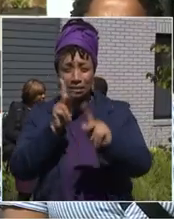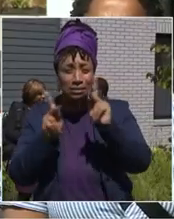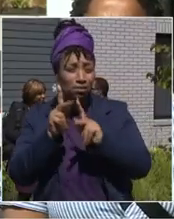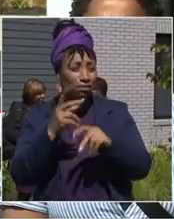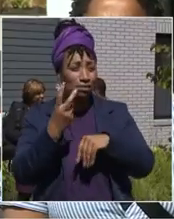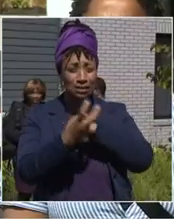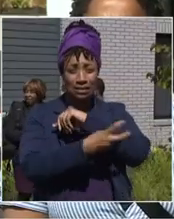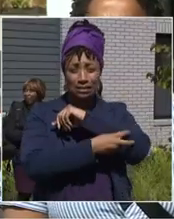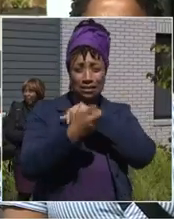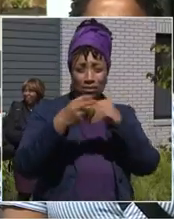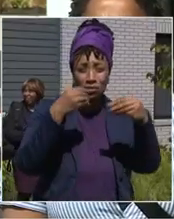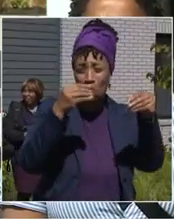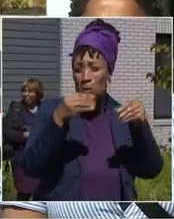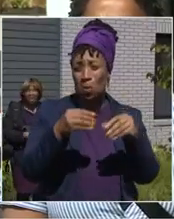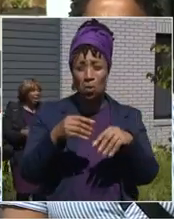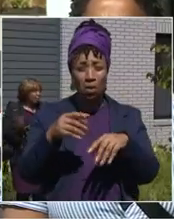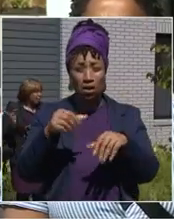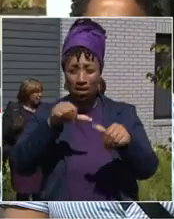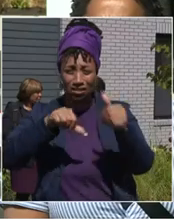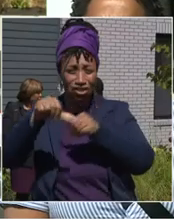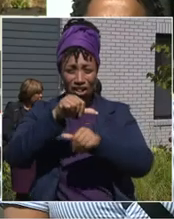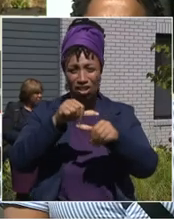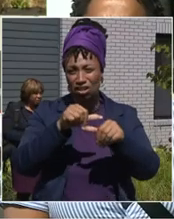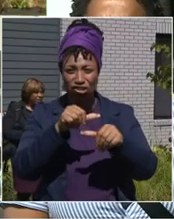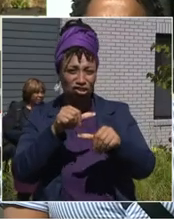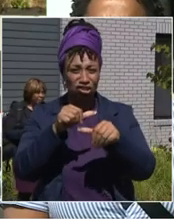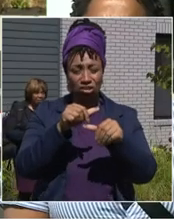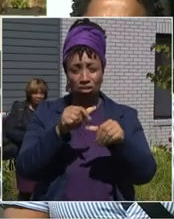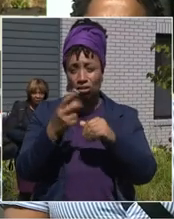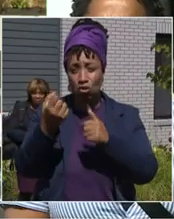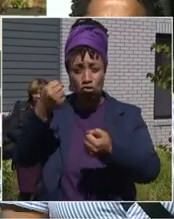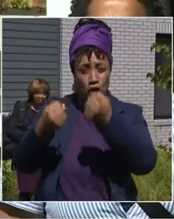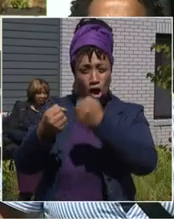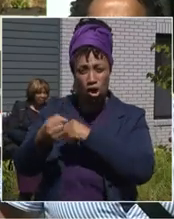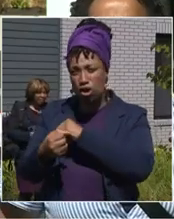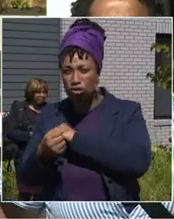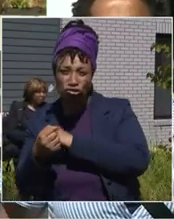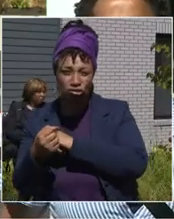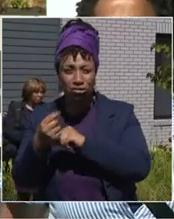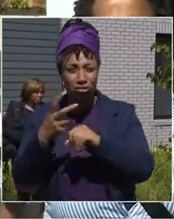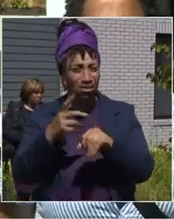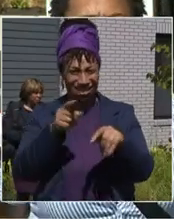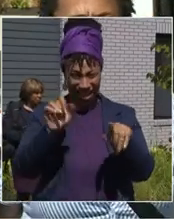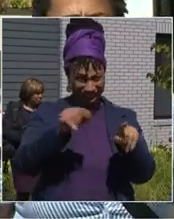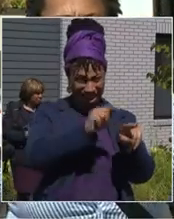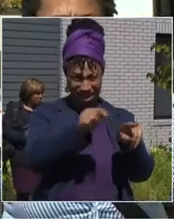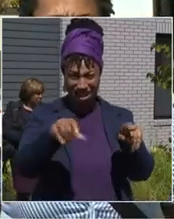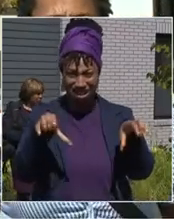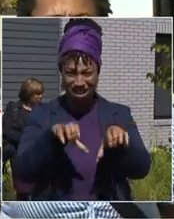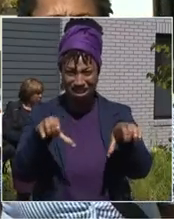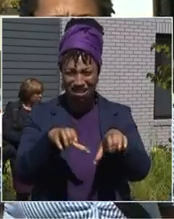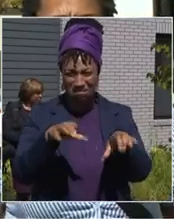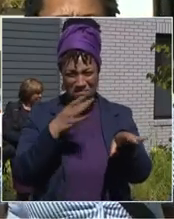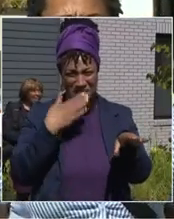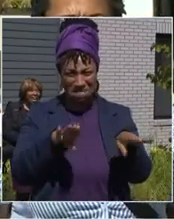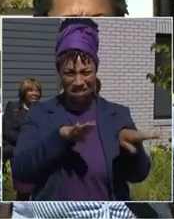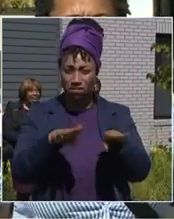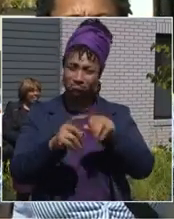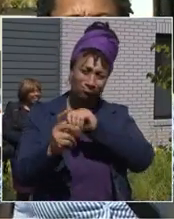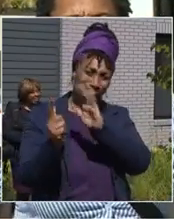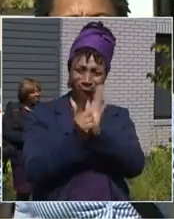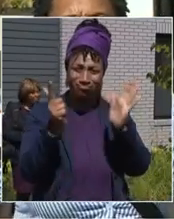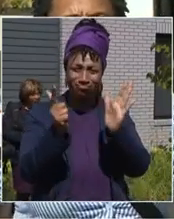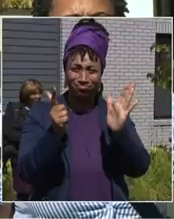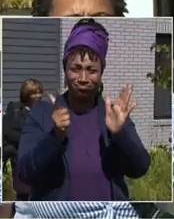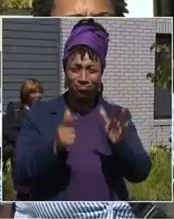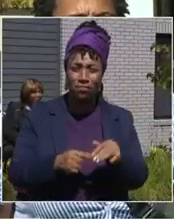So all of those things are against the law. Will you work with ICE at all as far as if Oh somebody's my getting gosh, out of... I'm not going to keep answering